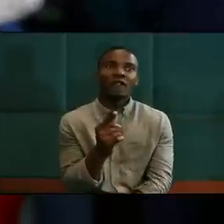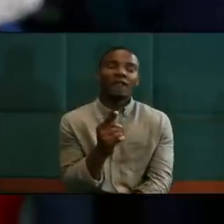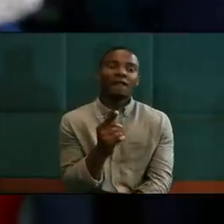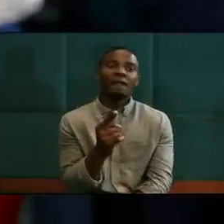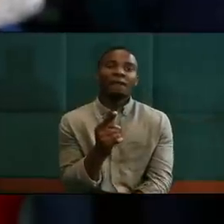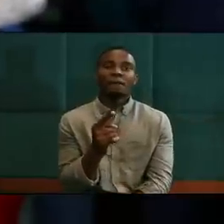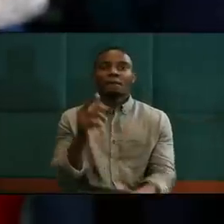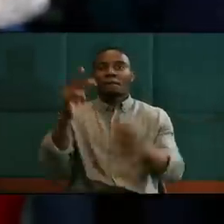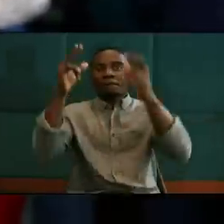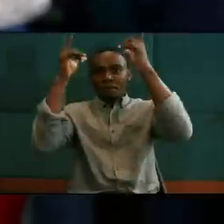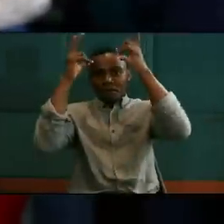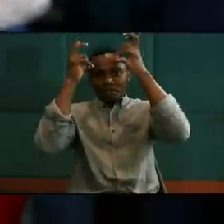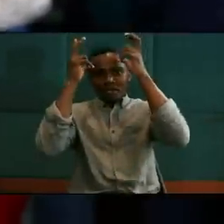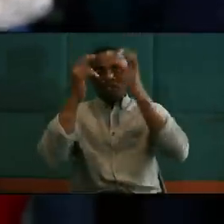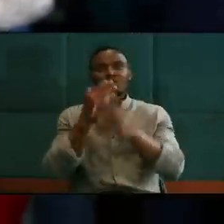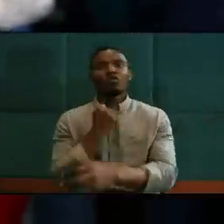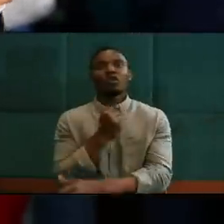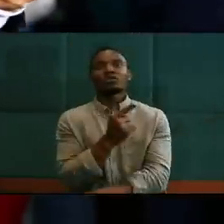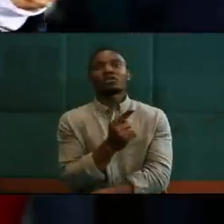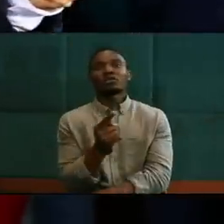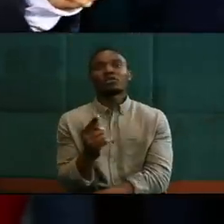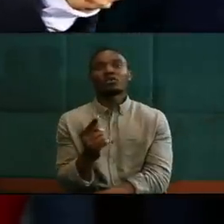He wants you.